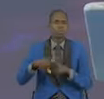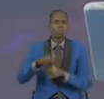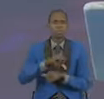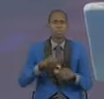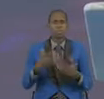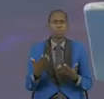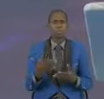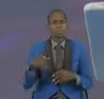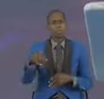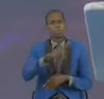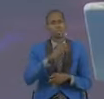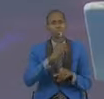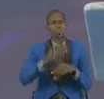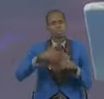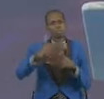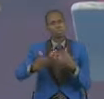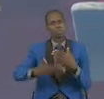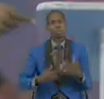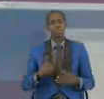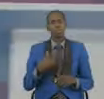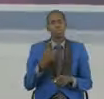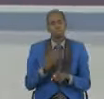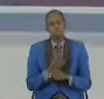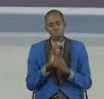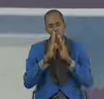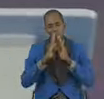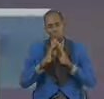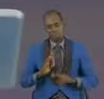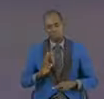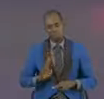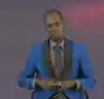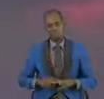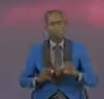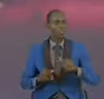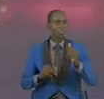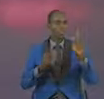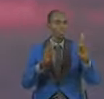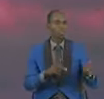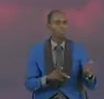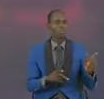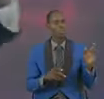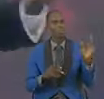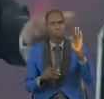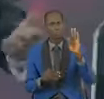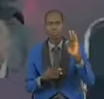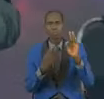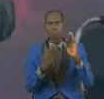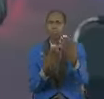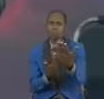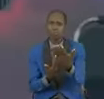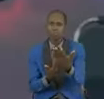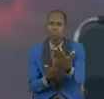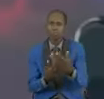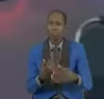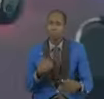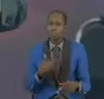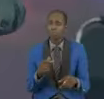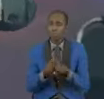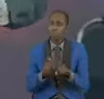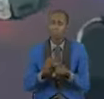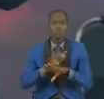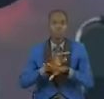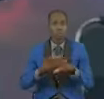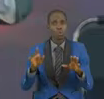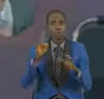me, so I just sat down. Another person then came and said, no, hold on. We too, we don't believe, but let him go away.